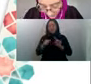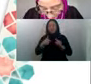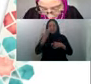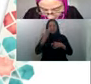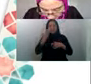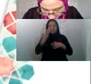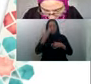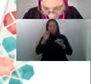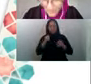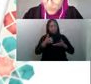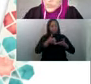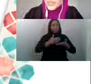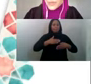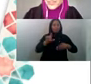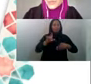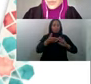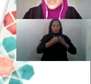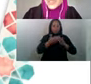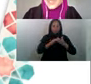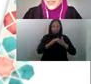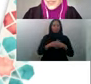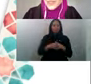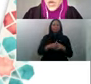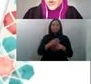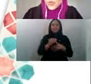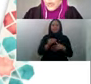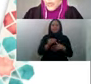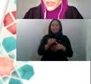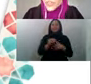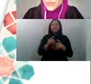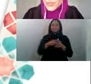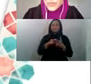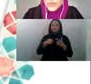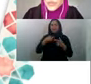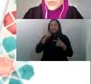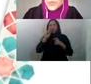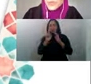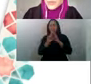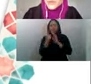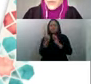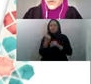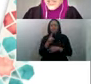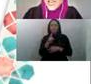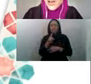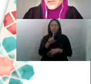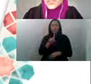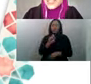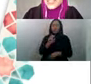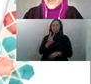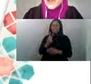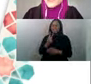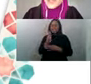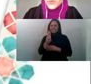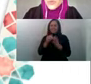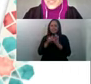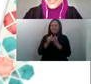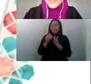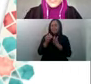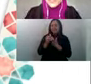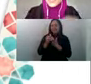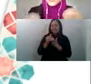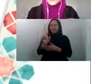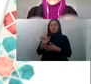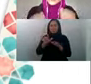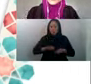Chris and Omar, and realized something we realized that there's 1.6 billion Muslims, there's over 400 crowdfunding websites,